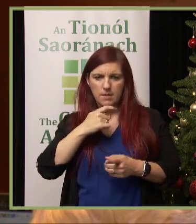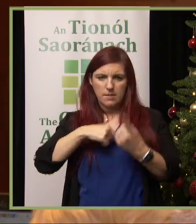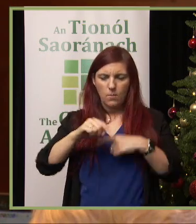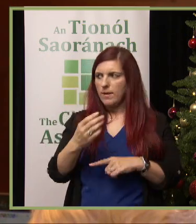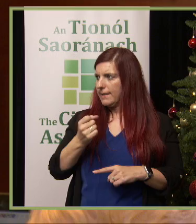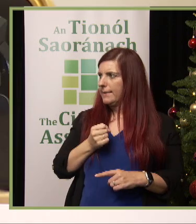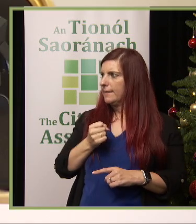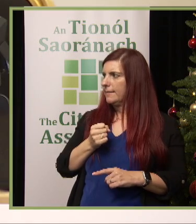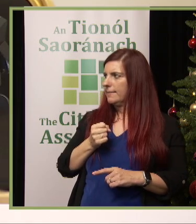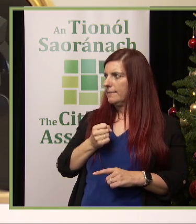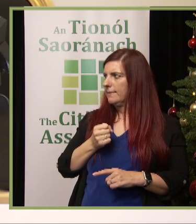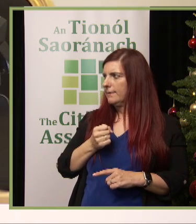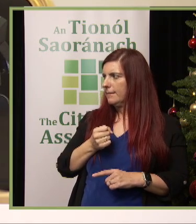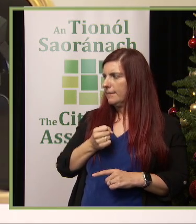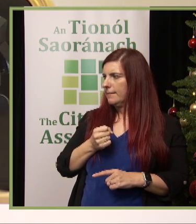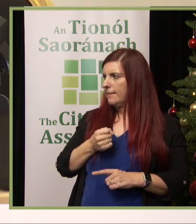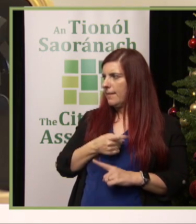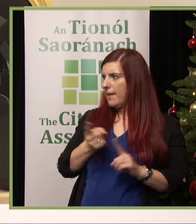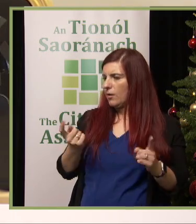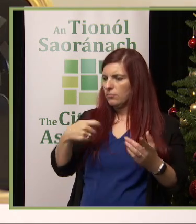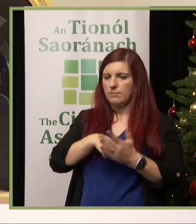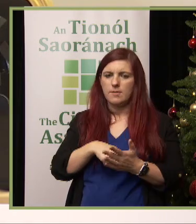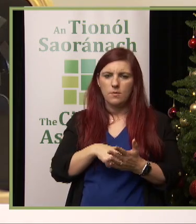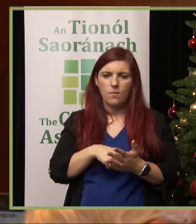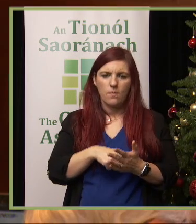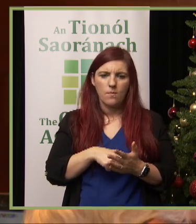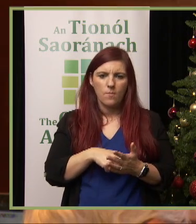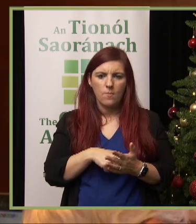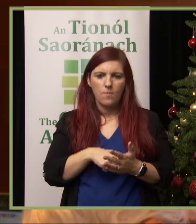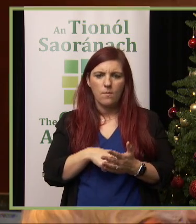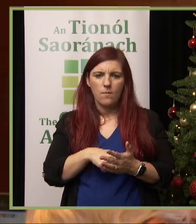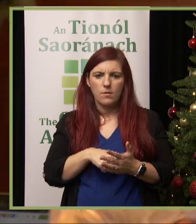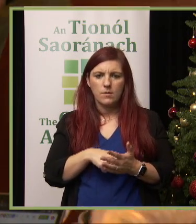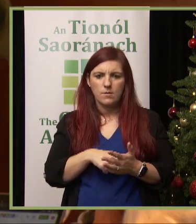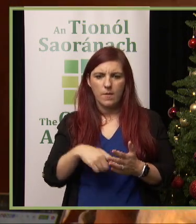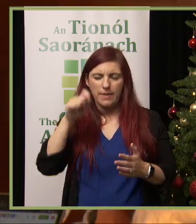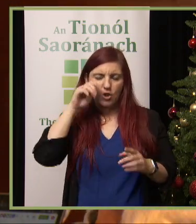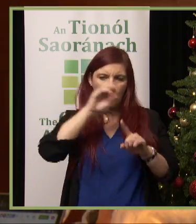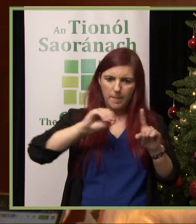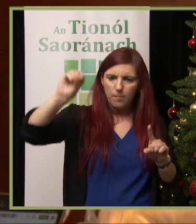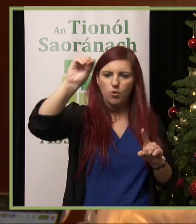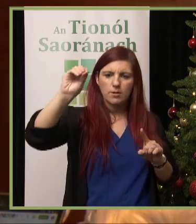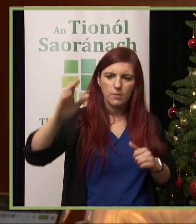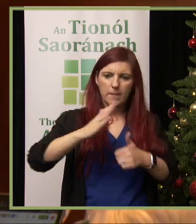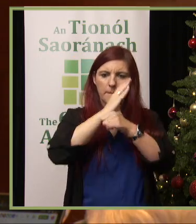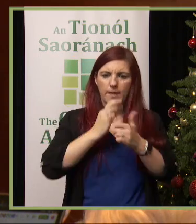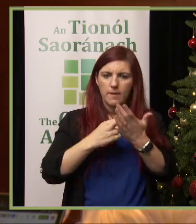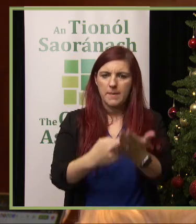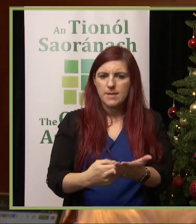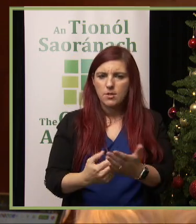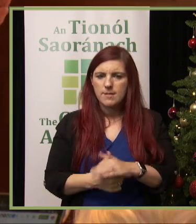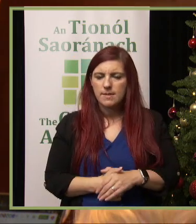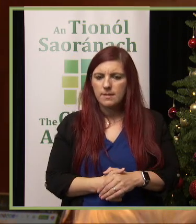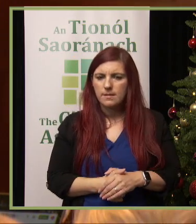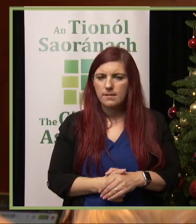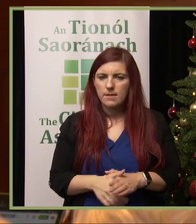it. And, you know, so I think it should be put into the main recommendations that